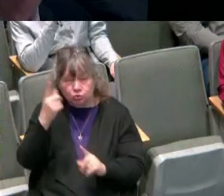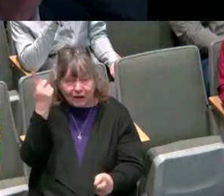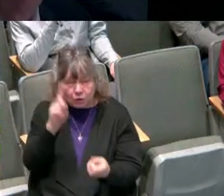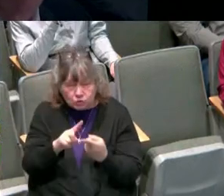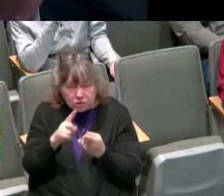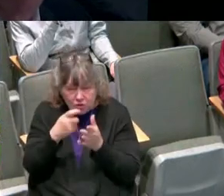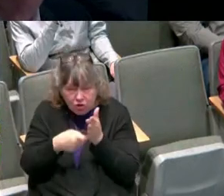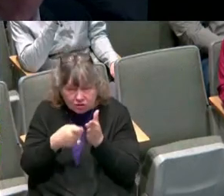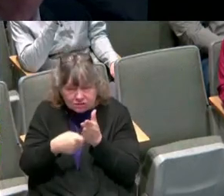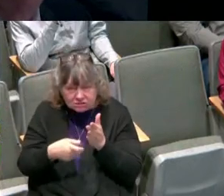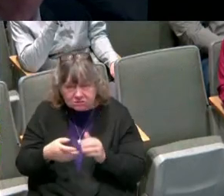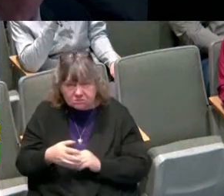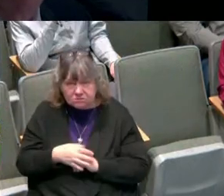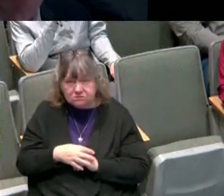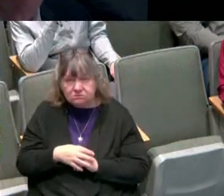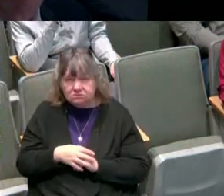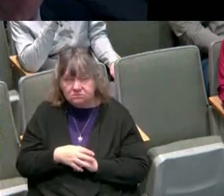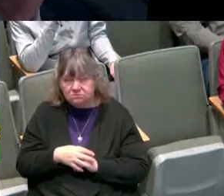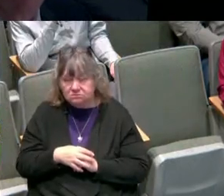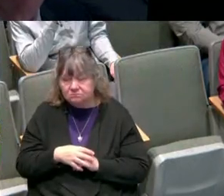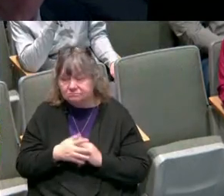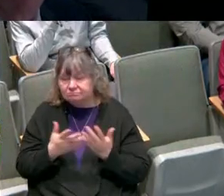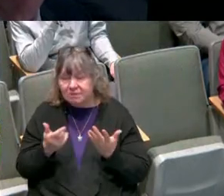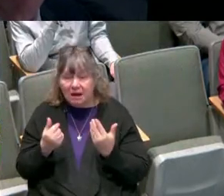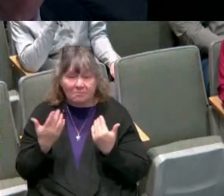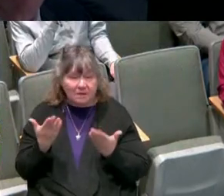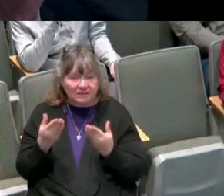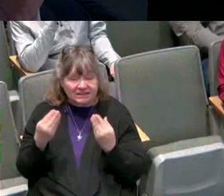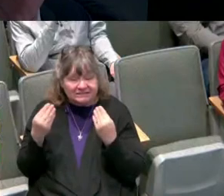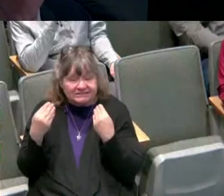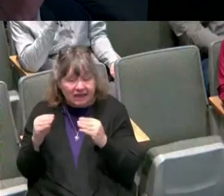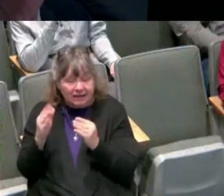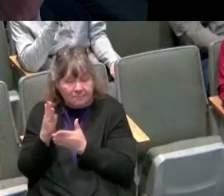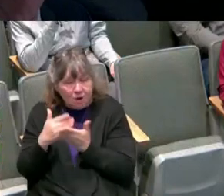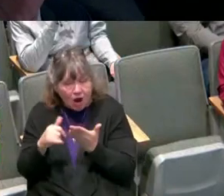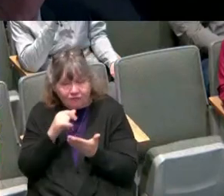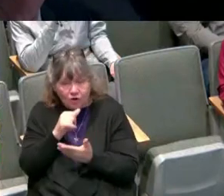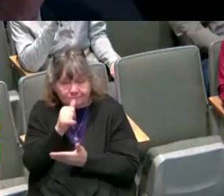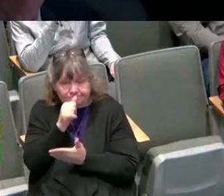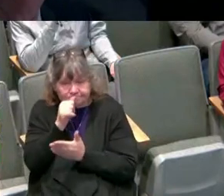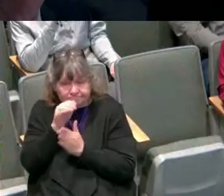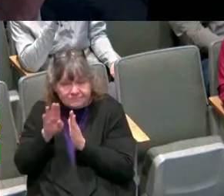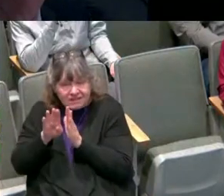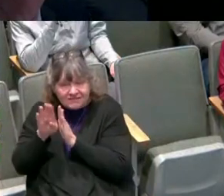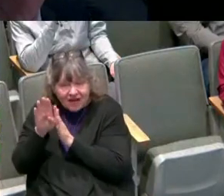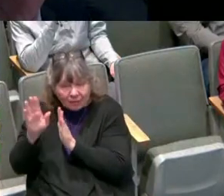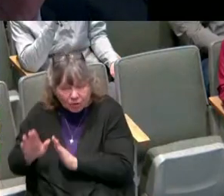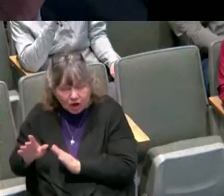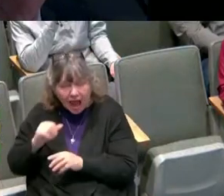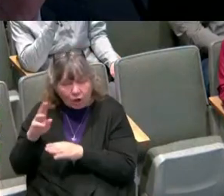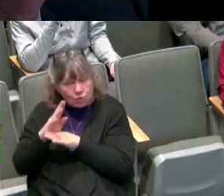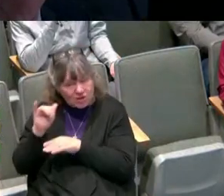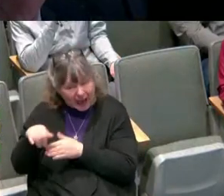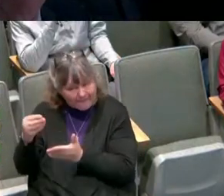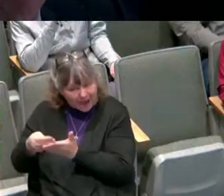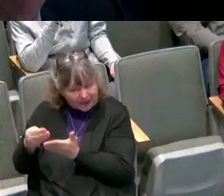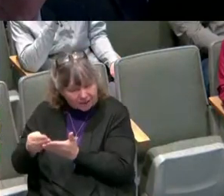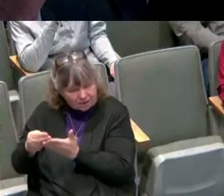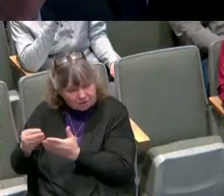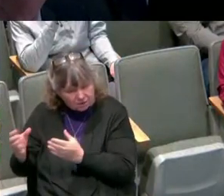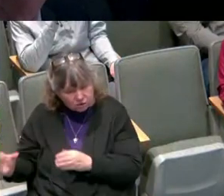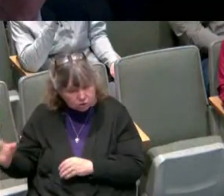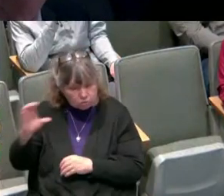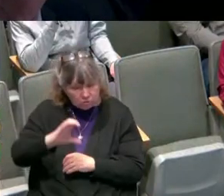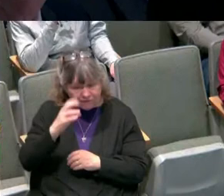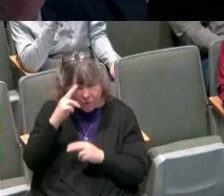costs by potentially selling part of it to a private developer and use that funds to offset the